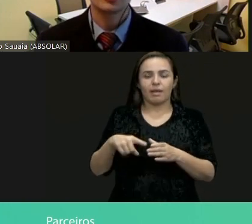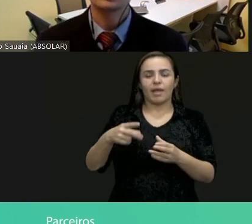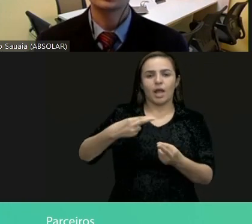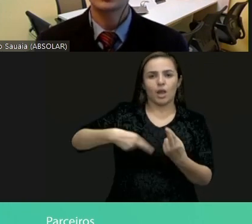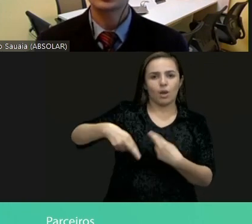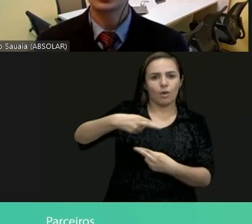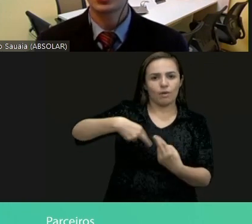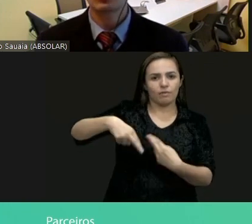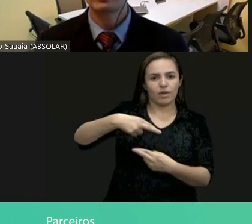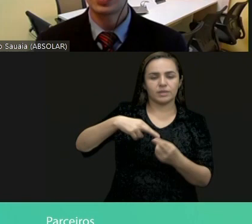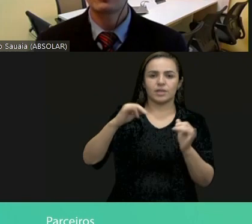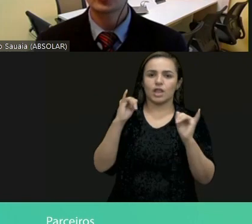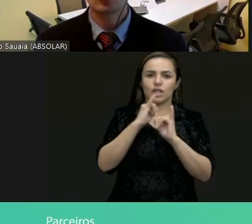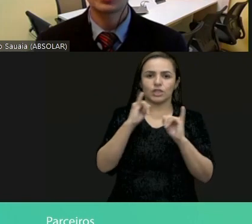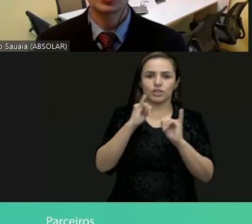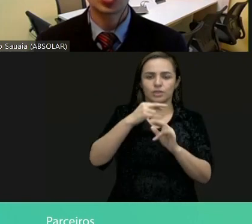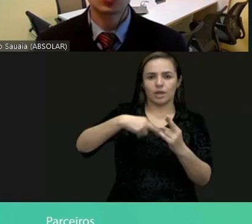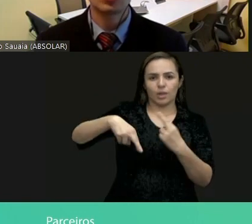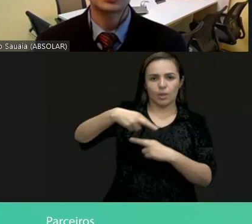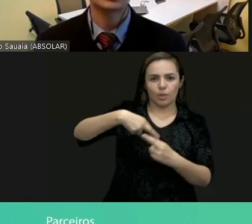from renewable sources,